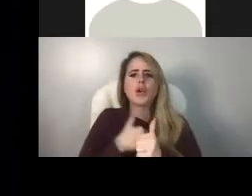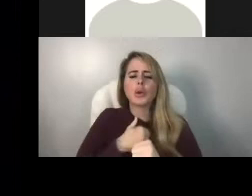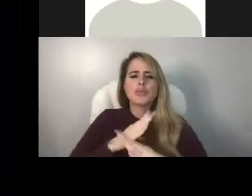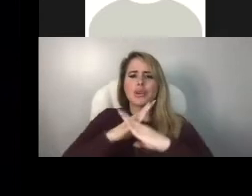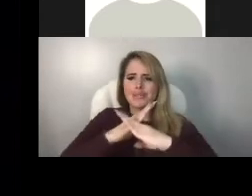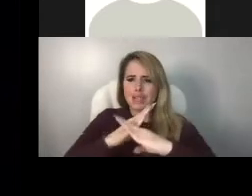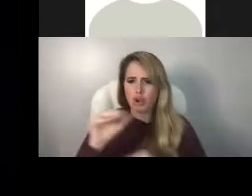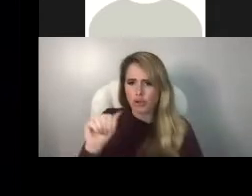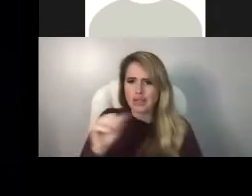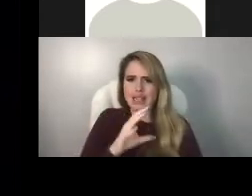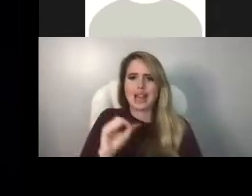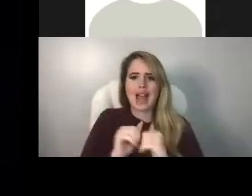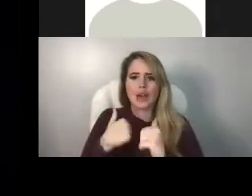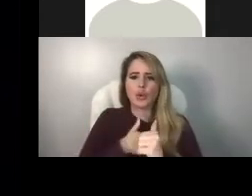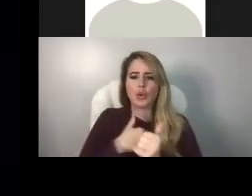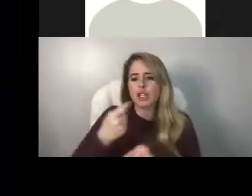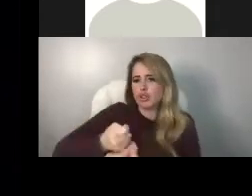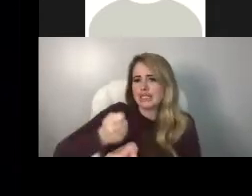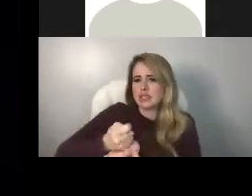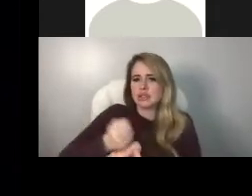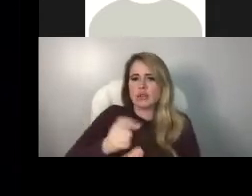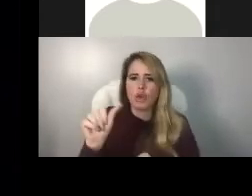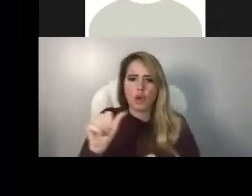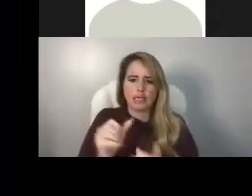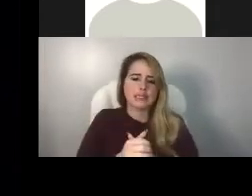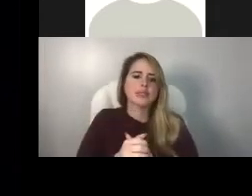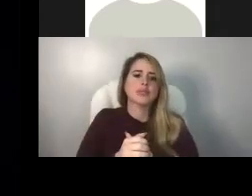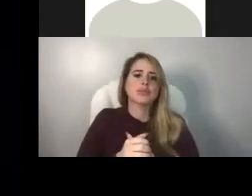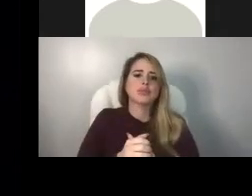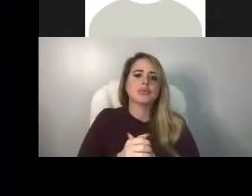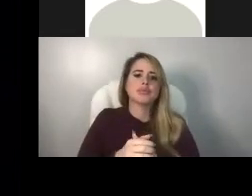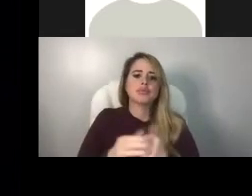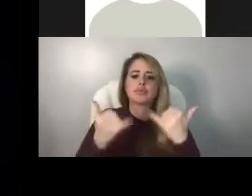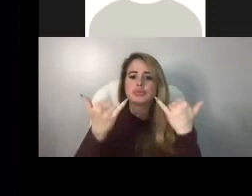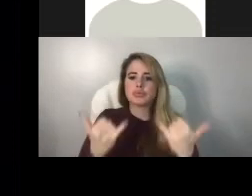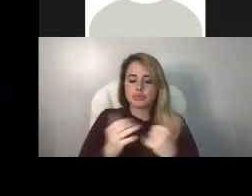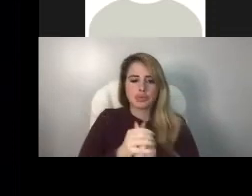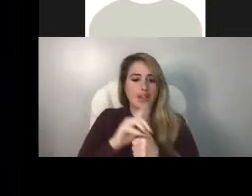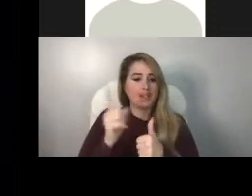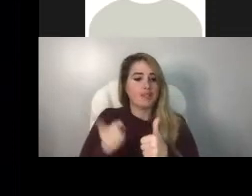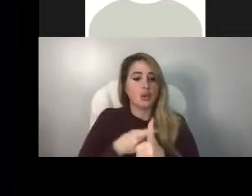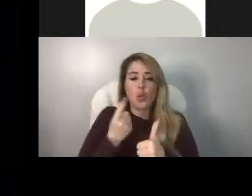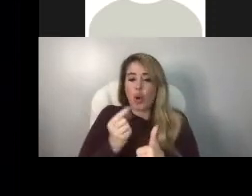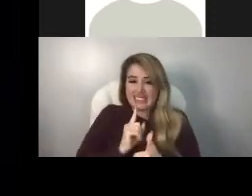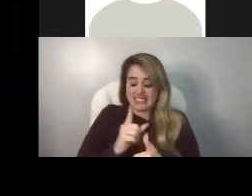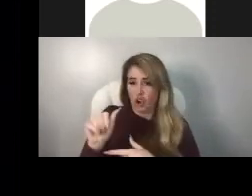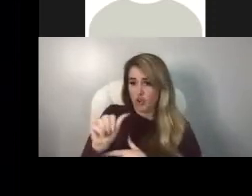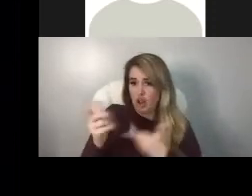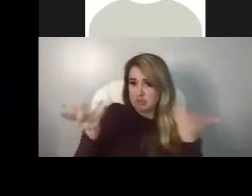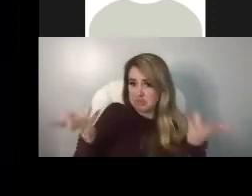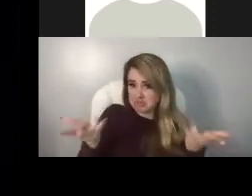and then how do we treat arthritis. So first of all, what is arthritis?